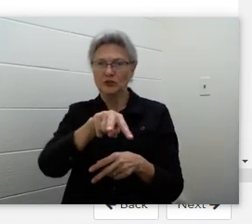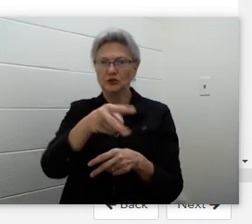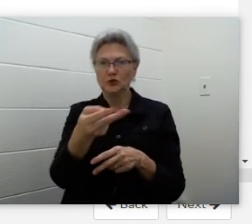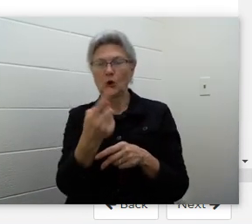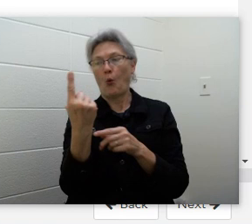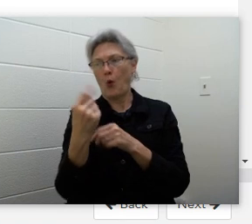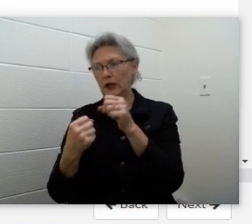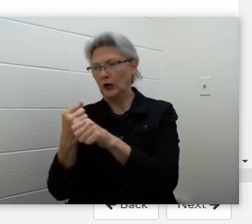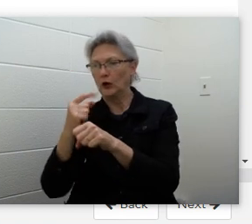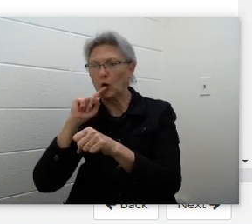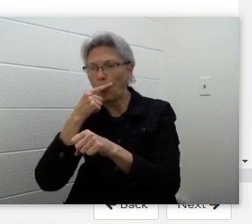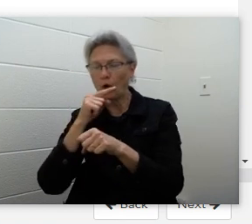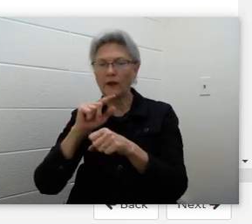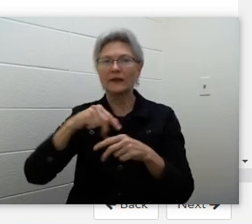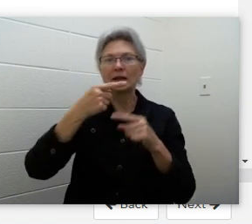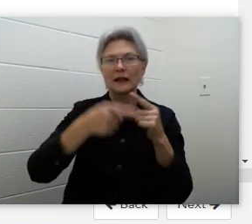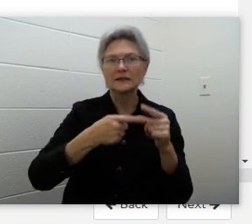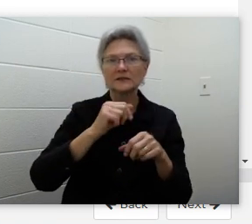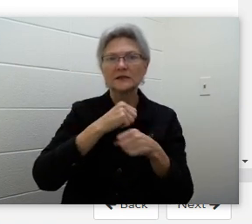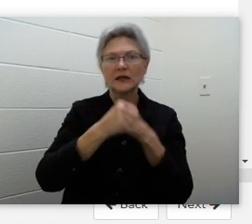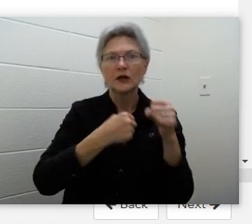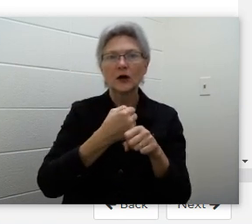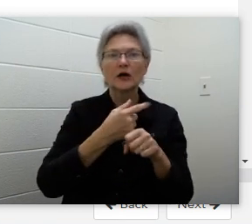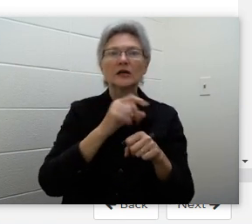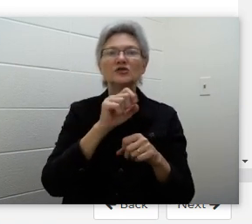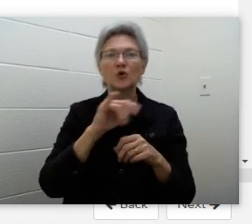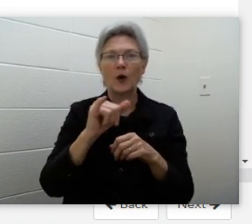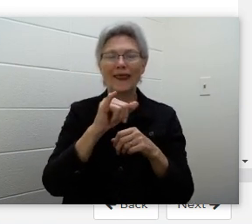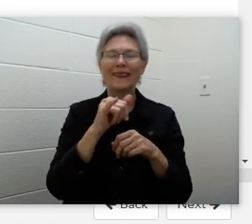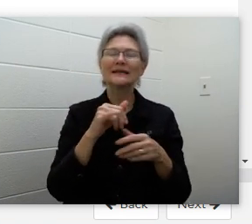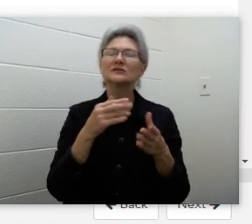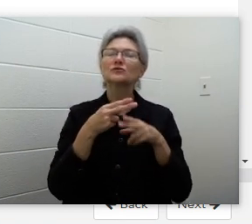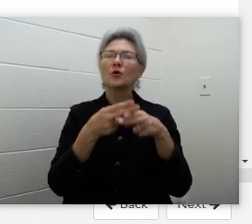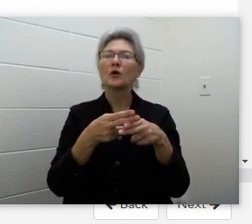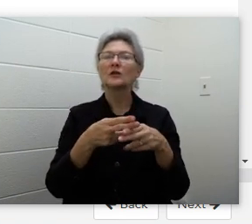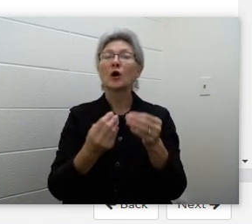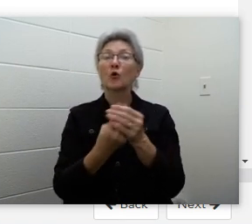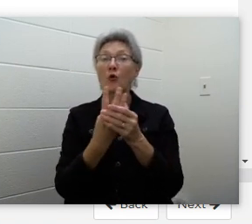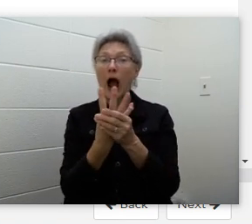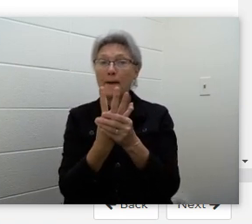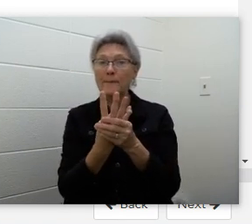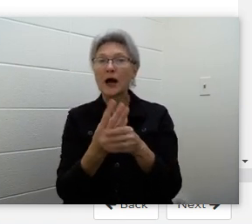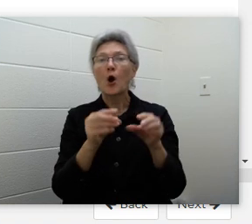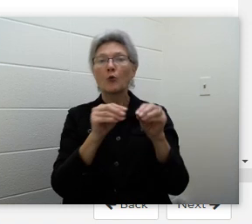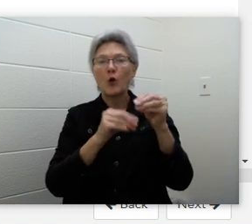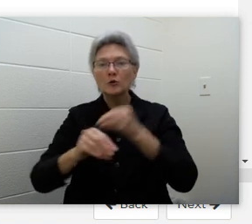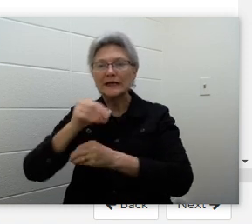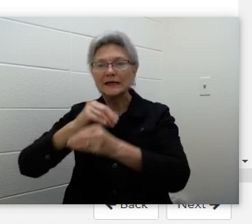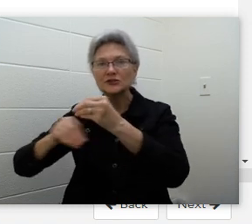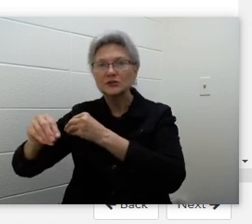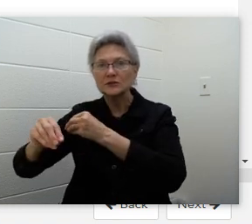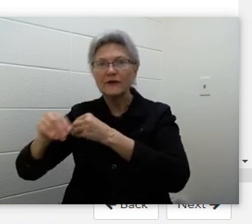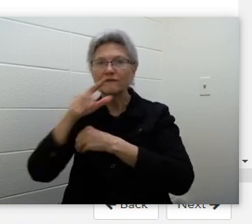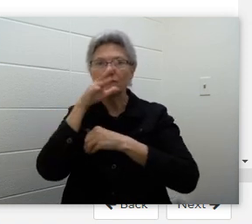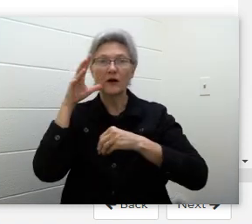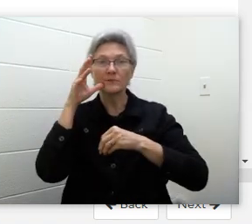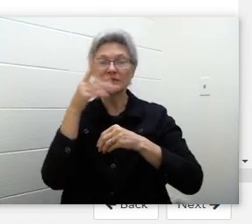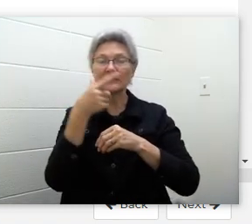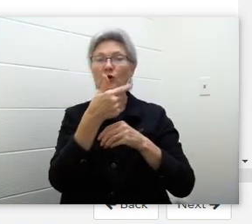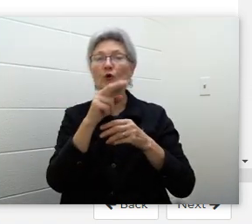corn one year and soybeans the next. This is called crop rotation. Farms in the Great Plains to the